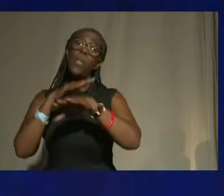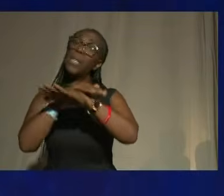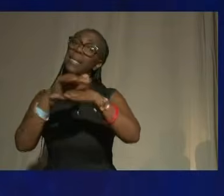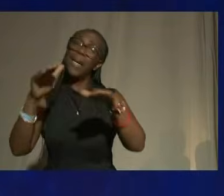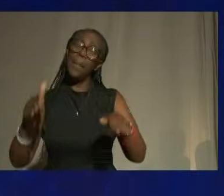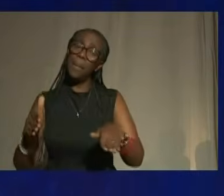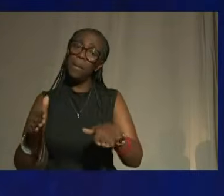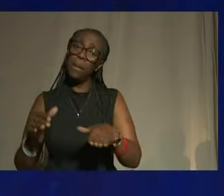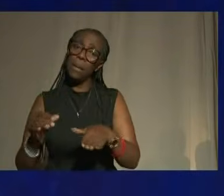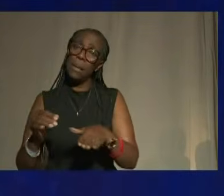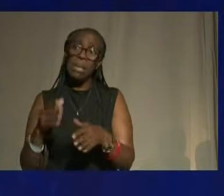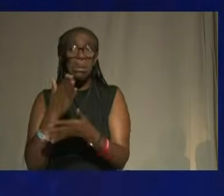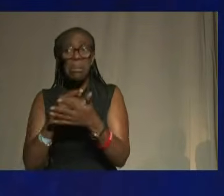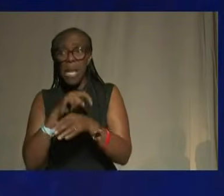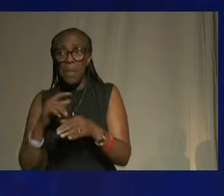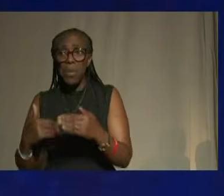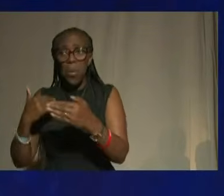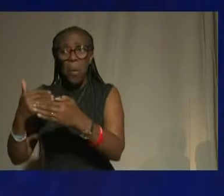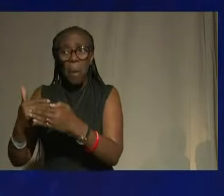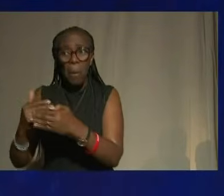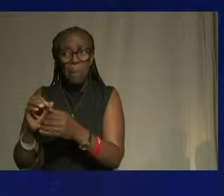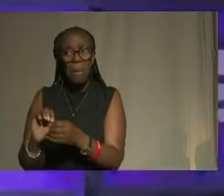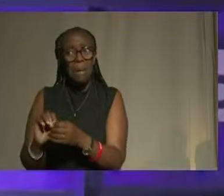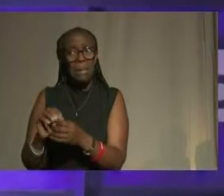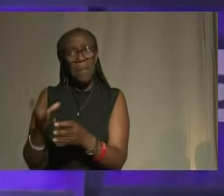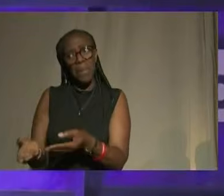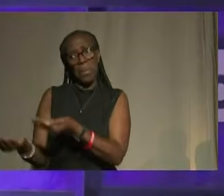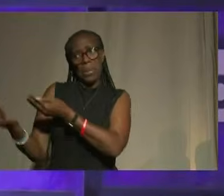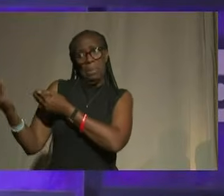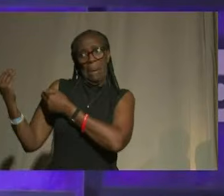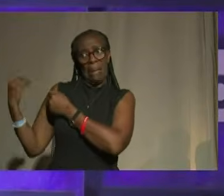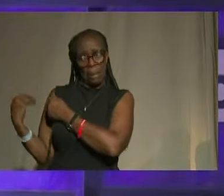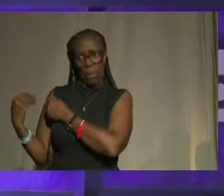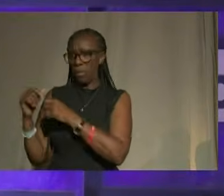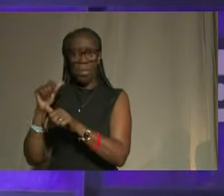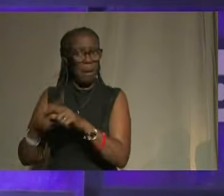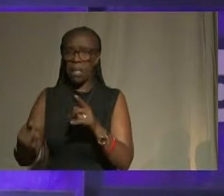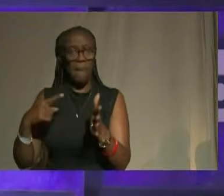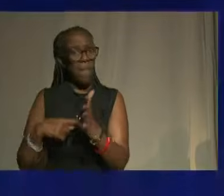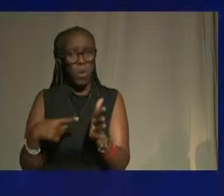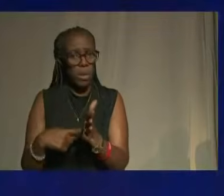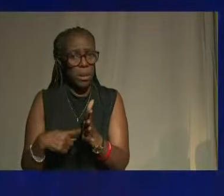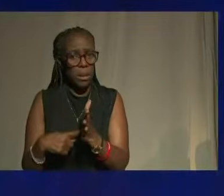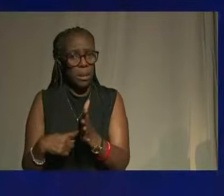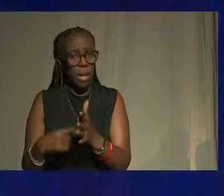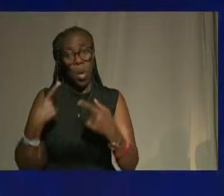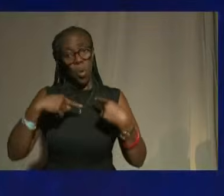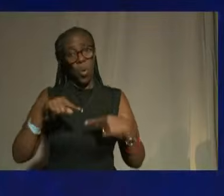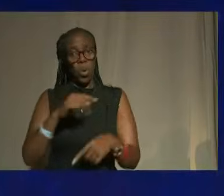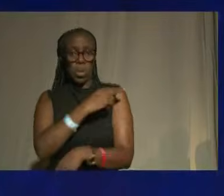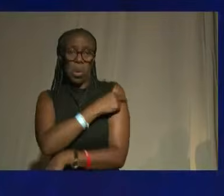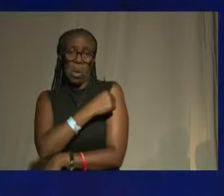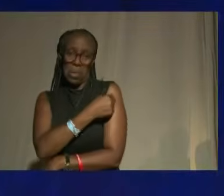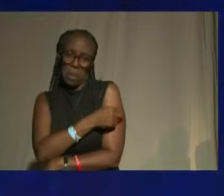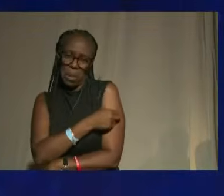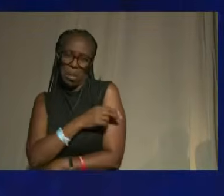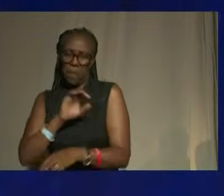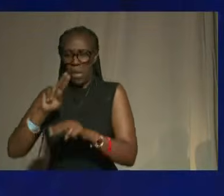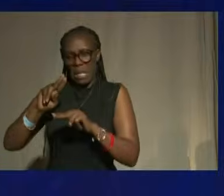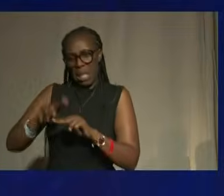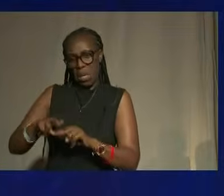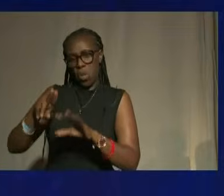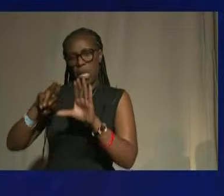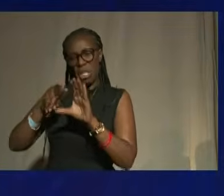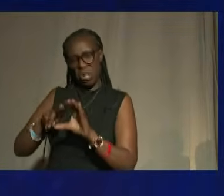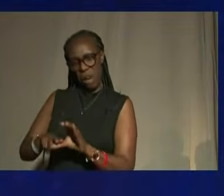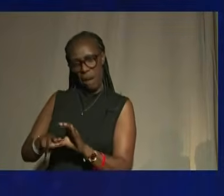If you suffer the misfortune of going to a hospital, you have to sit down on one chair for 2 or 3 days. And what we have seen